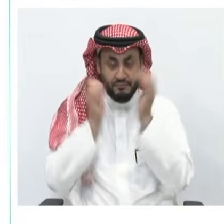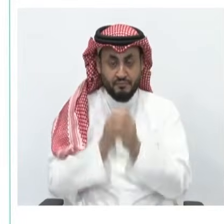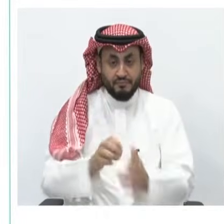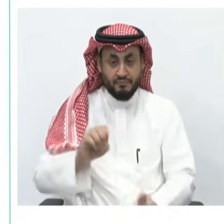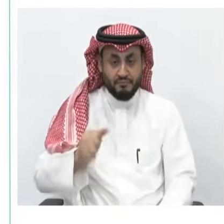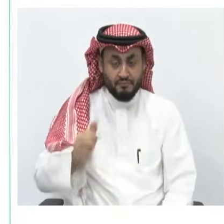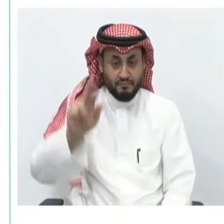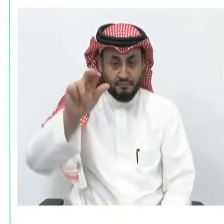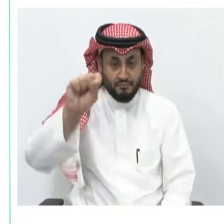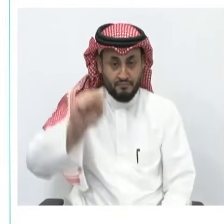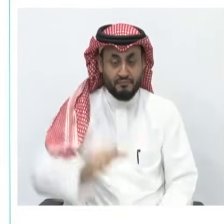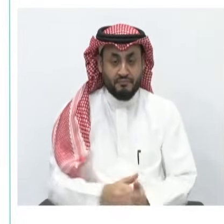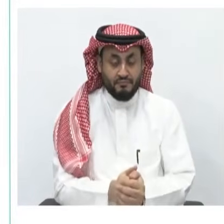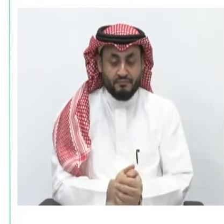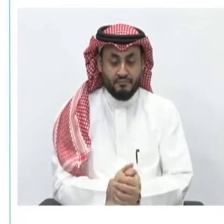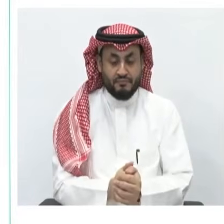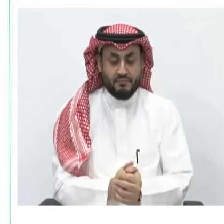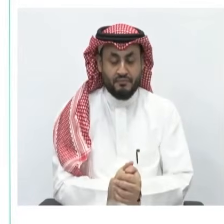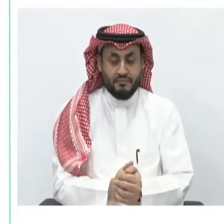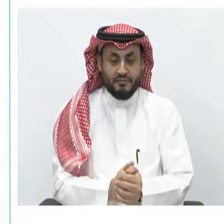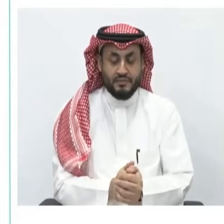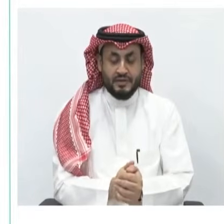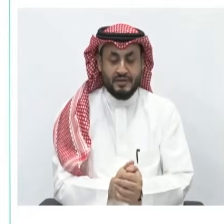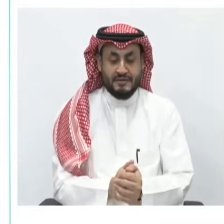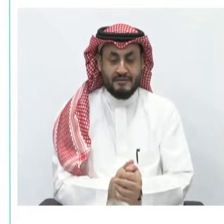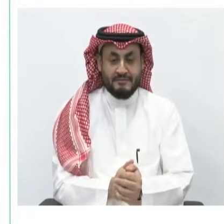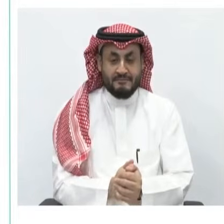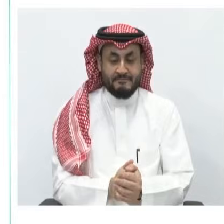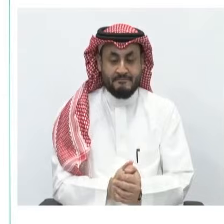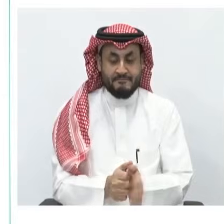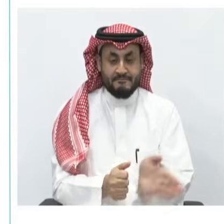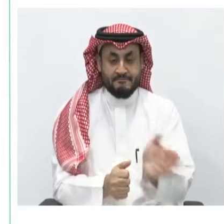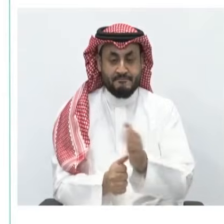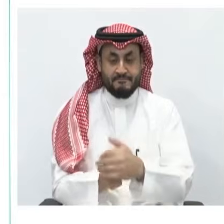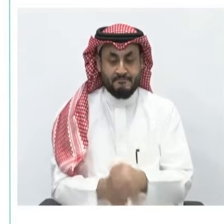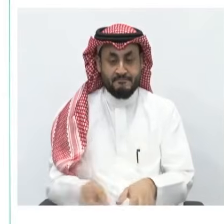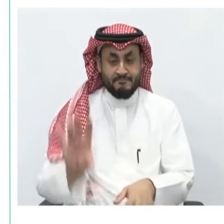Ears, ears, ears, ears.